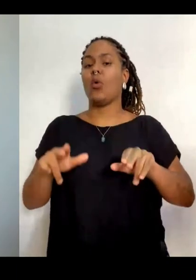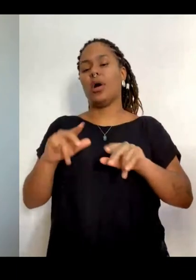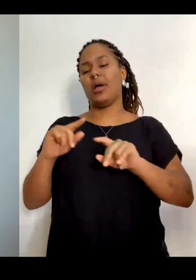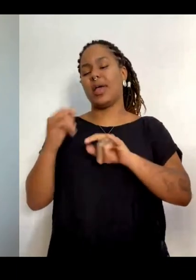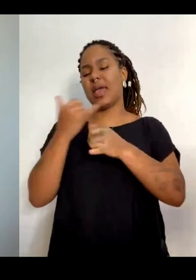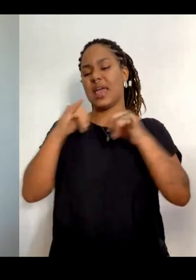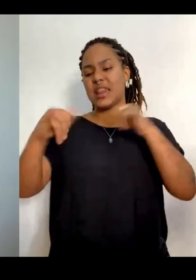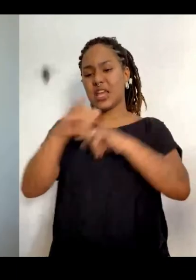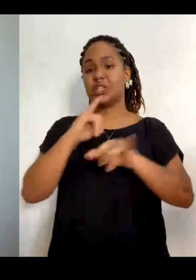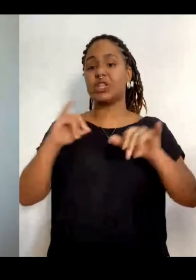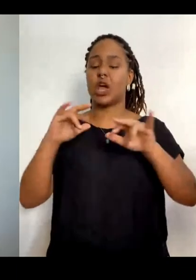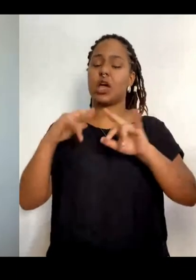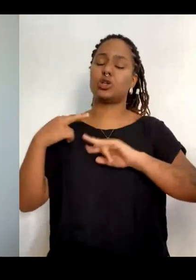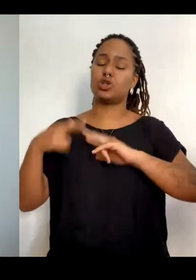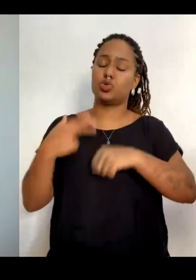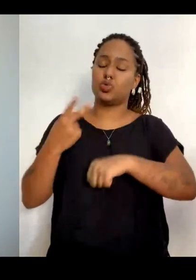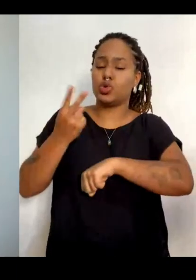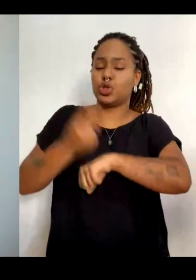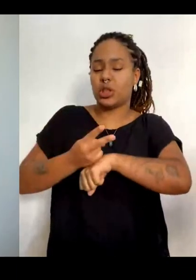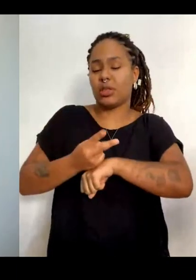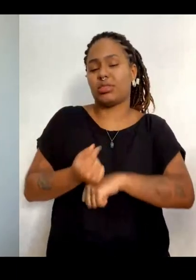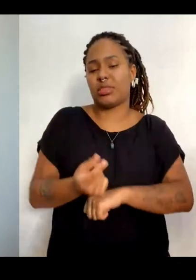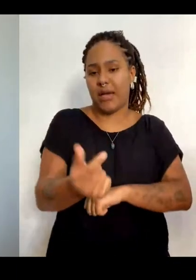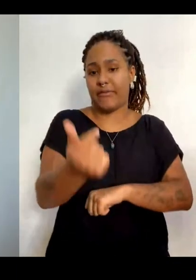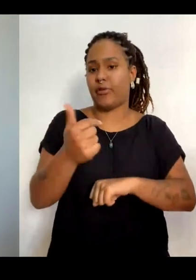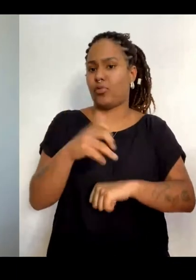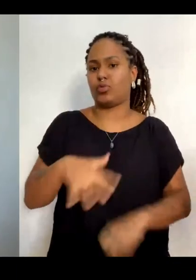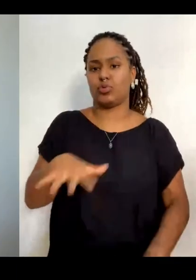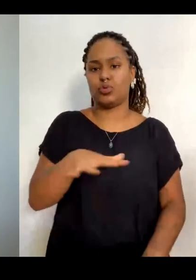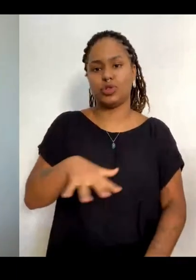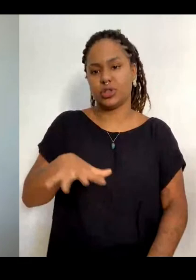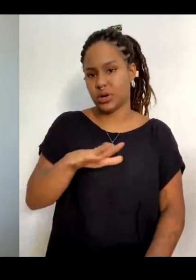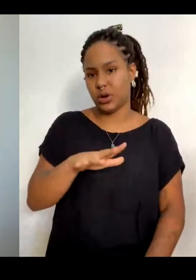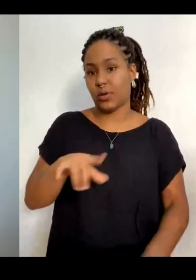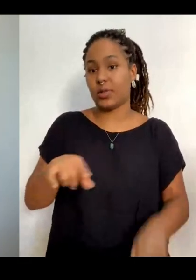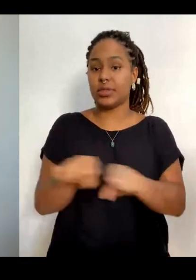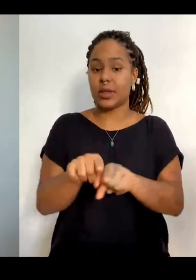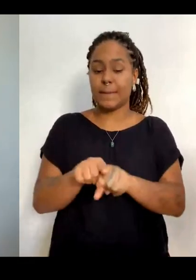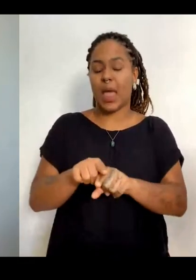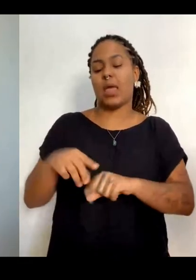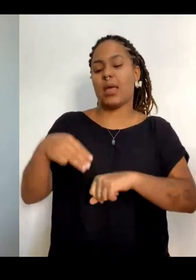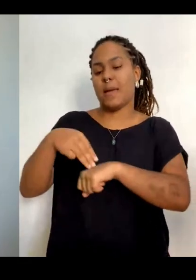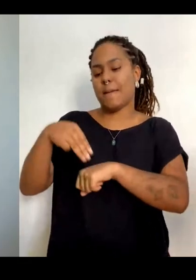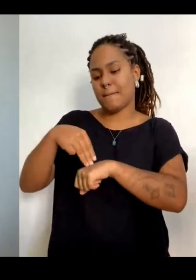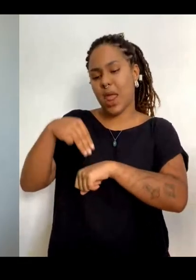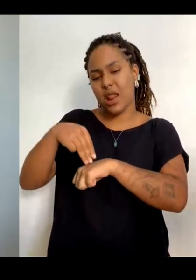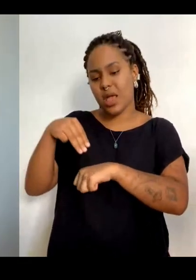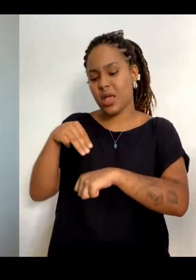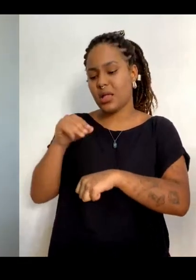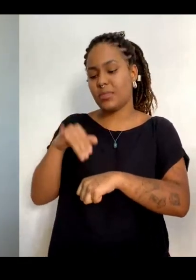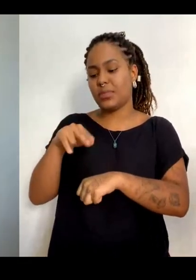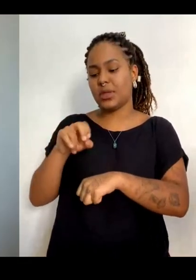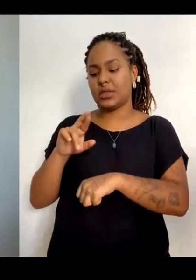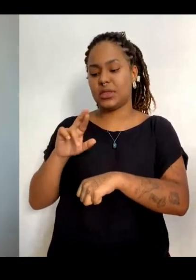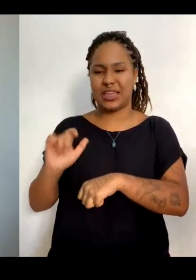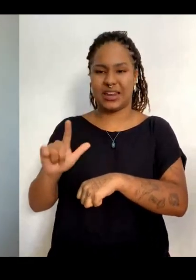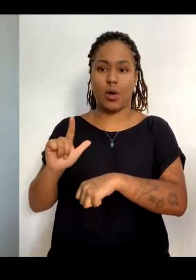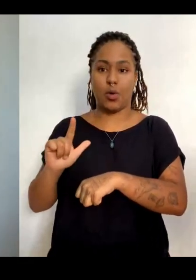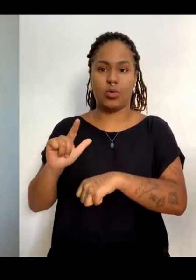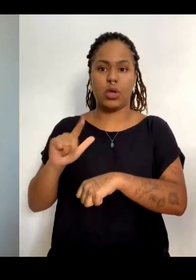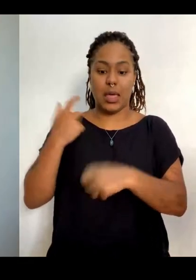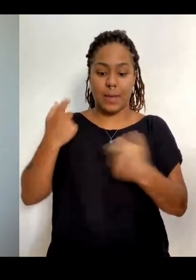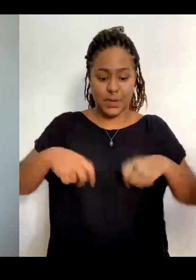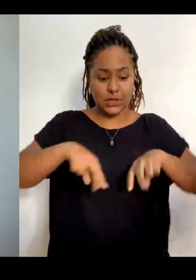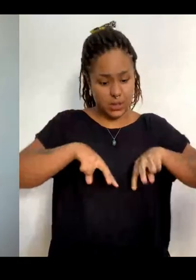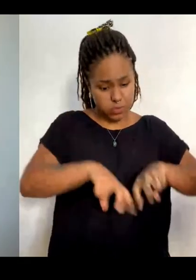the production of electric cars for example they also mined very often in indigenous territories and beyond that